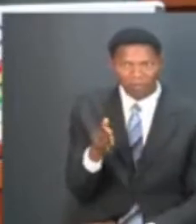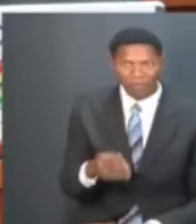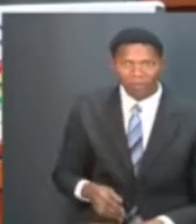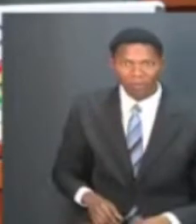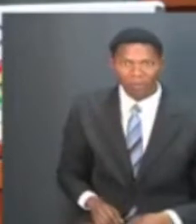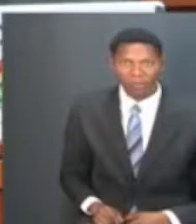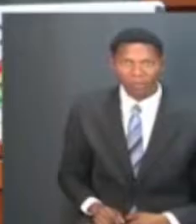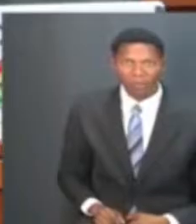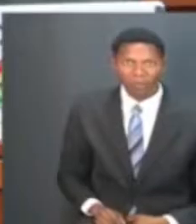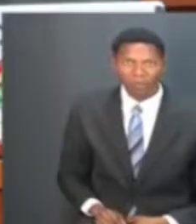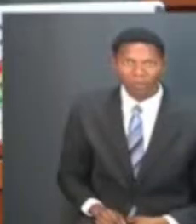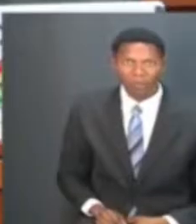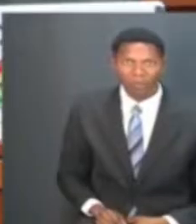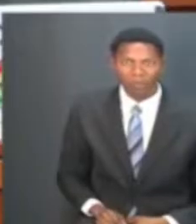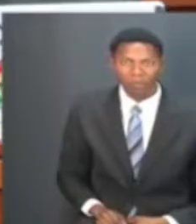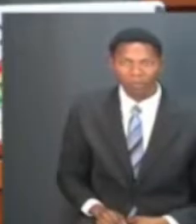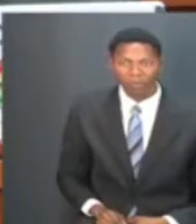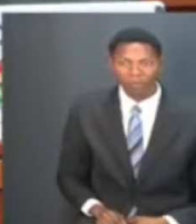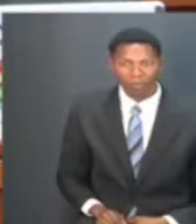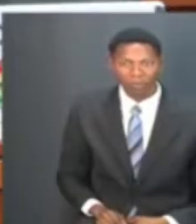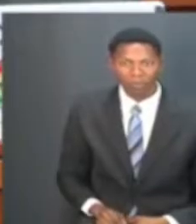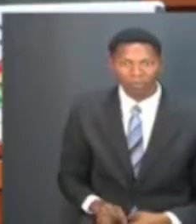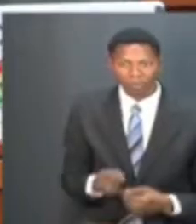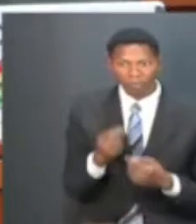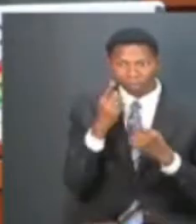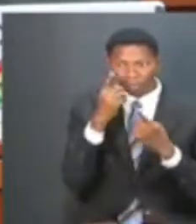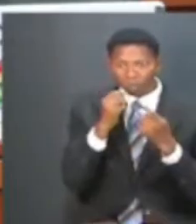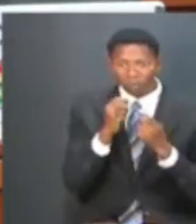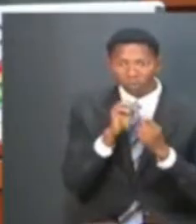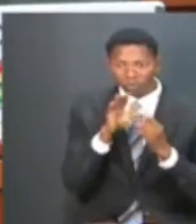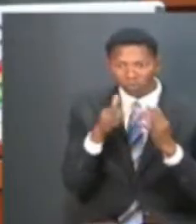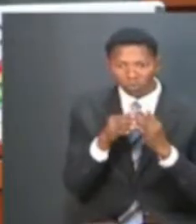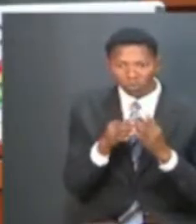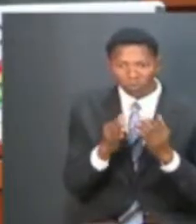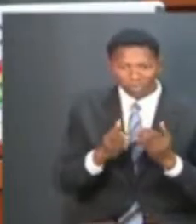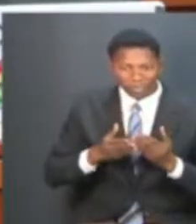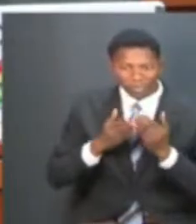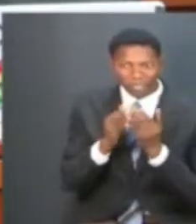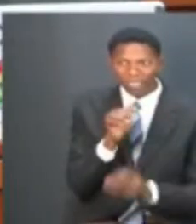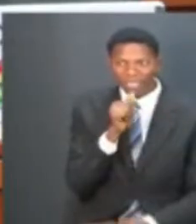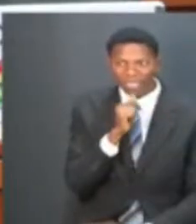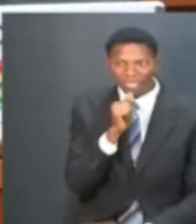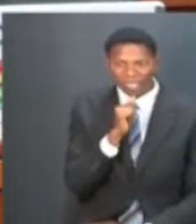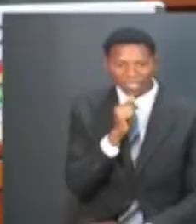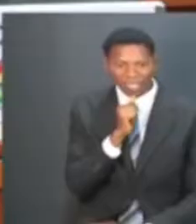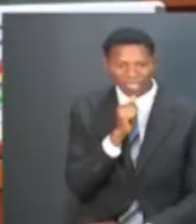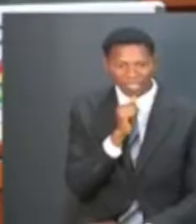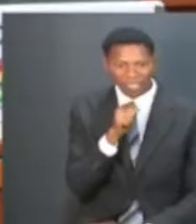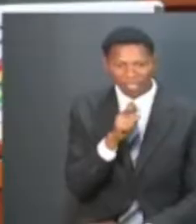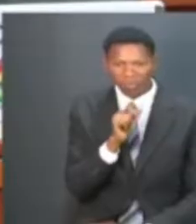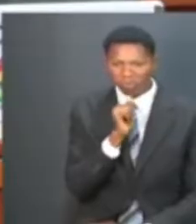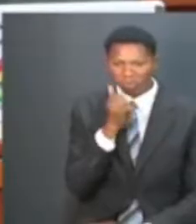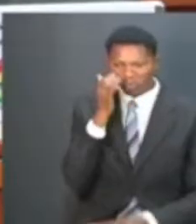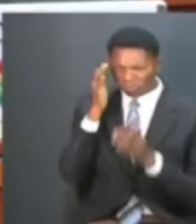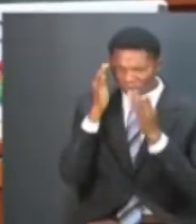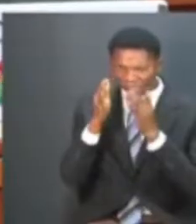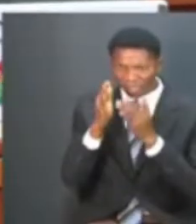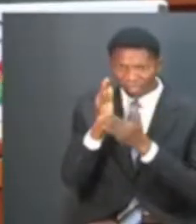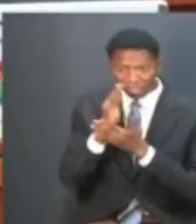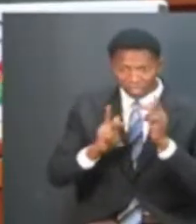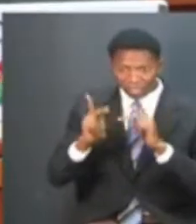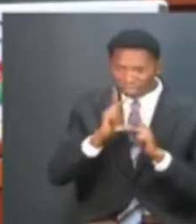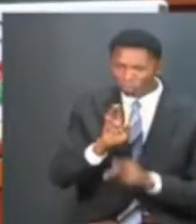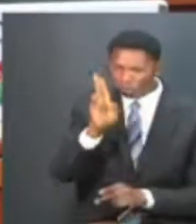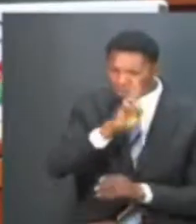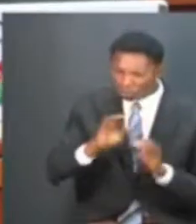Because they are privately owned, as my colleague said, no one pays attention. Some of them, we use it a lot, Mr. Speaker. Your